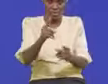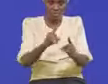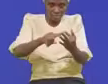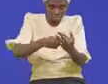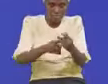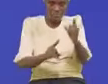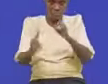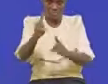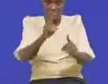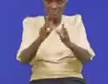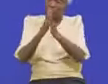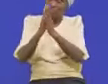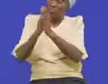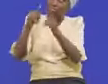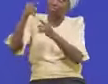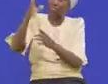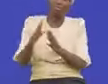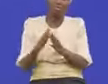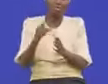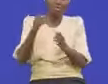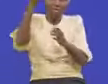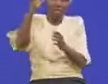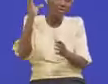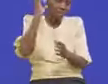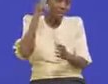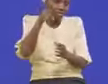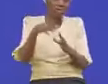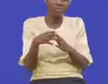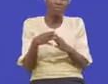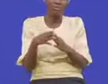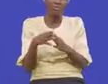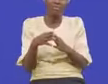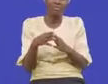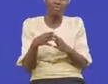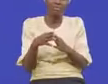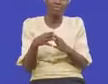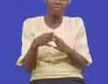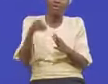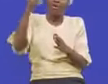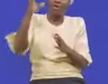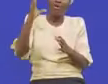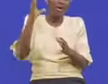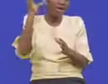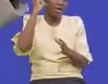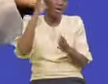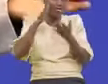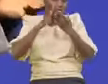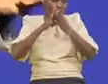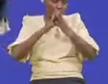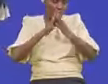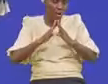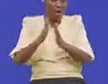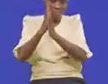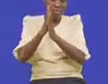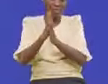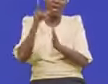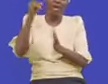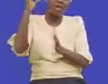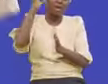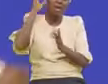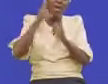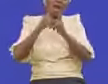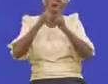Dogbira potoa Ela se nkolo Ela se nko Elle radio